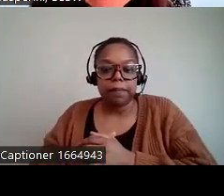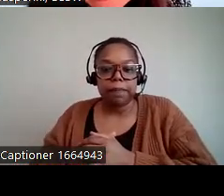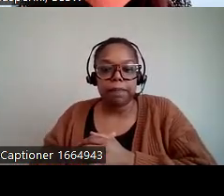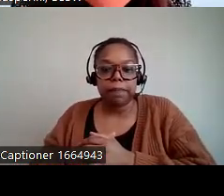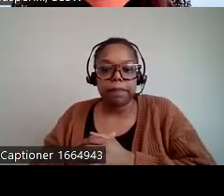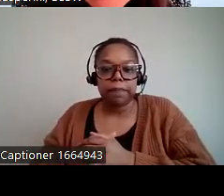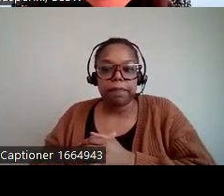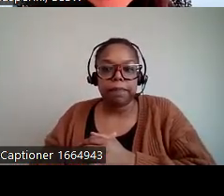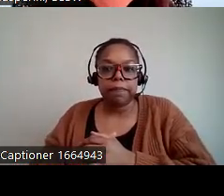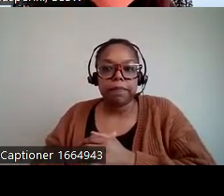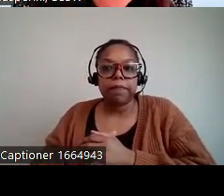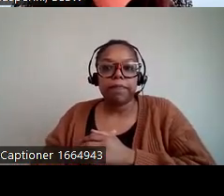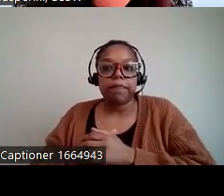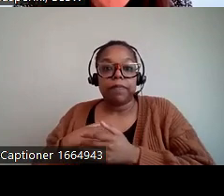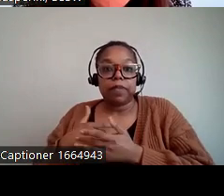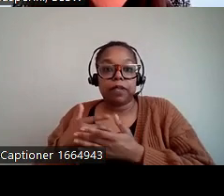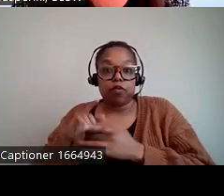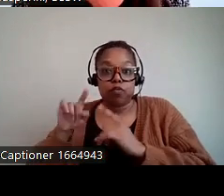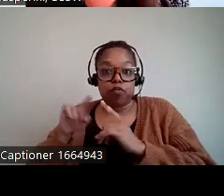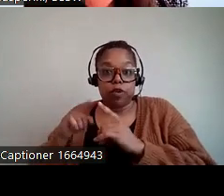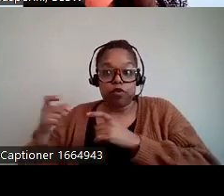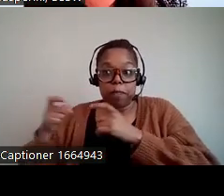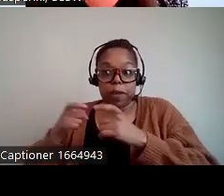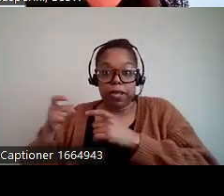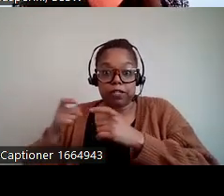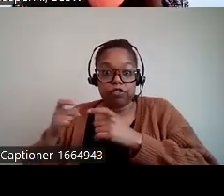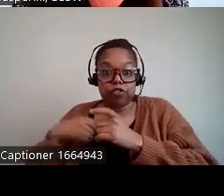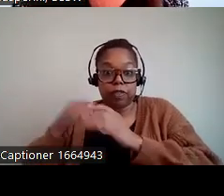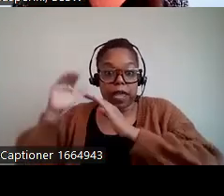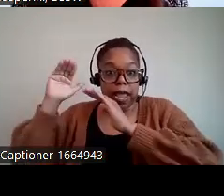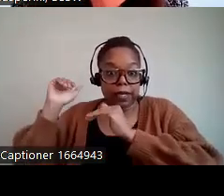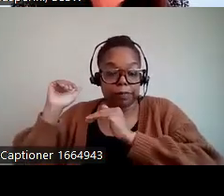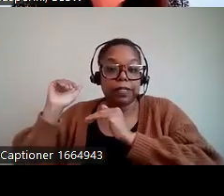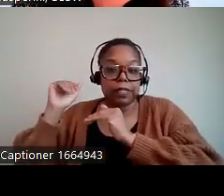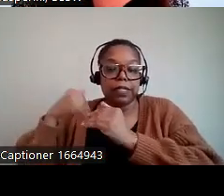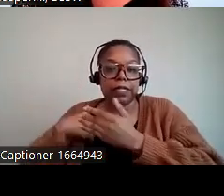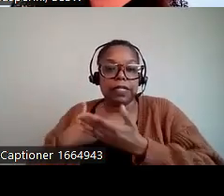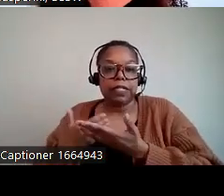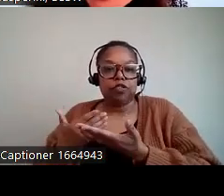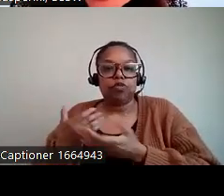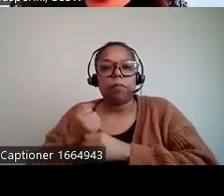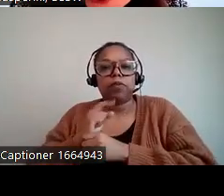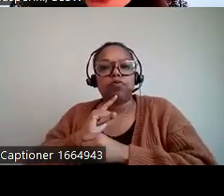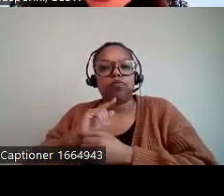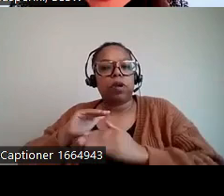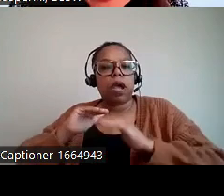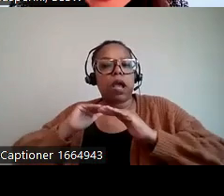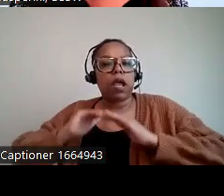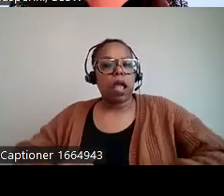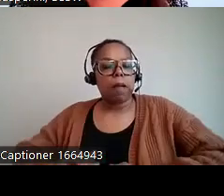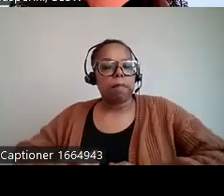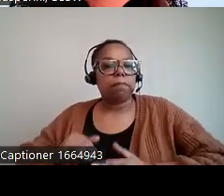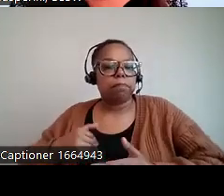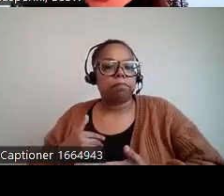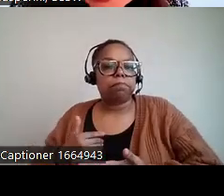And I think by managing these expectations, we lower the temperature, we help put them at ease when they go to make the call.